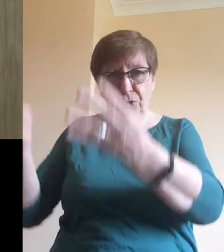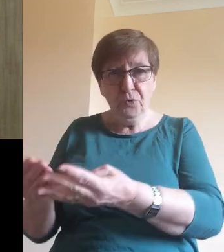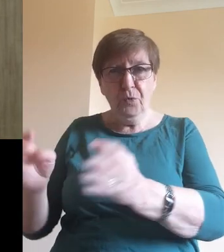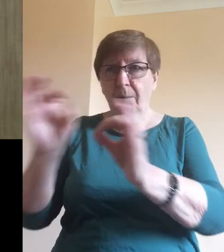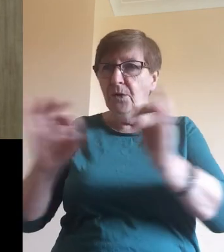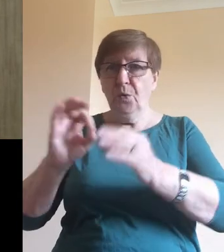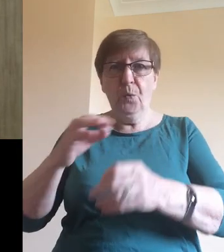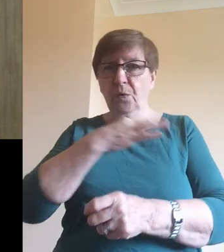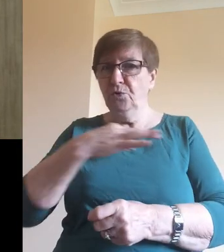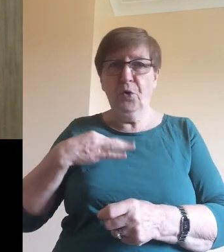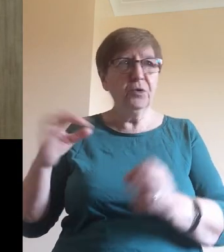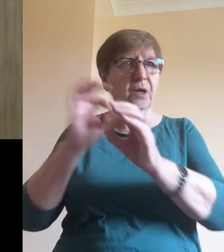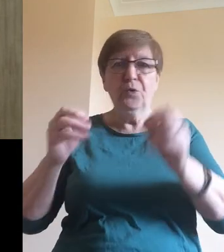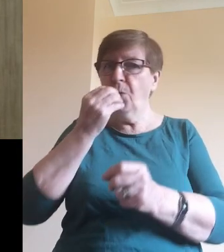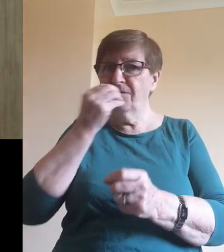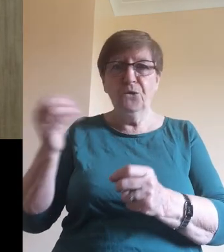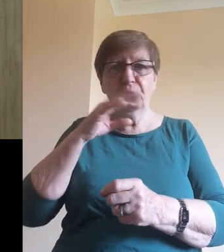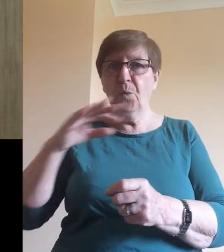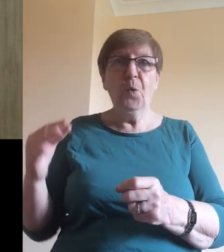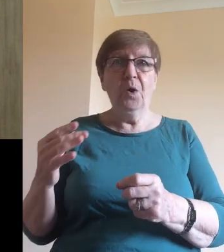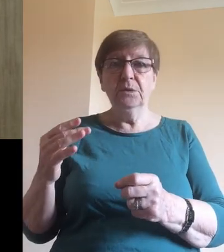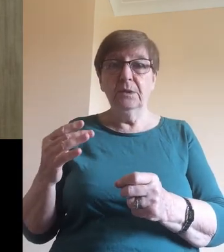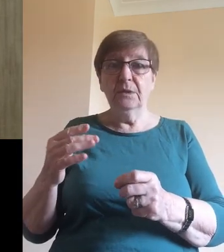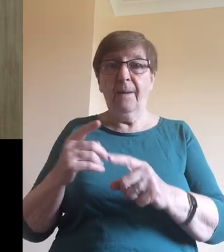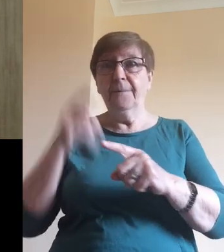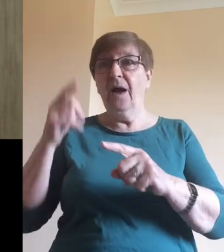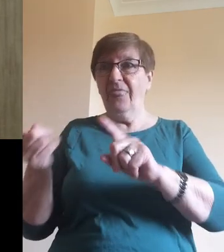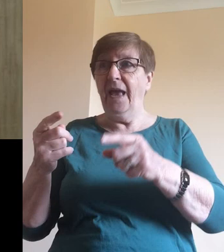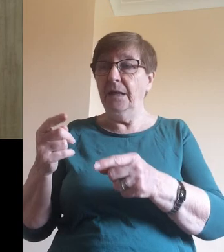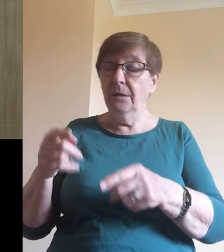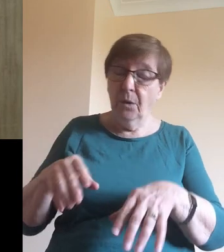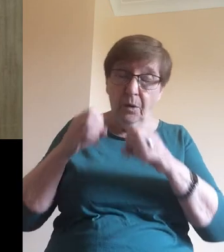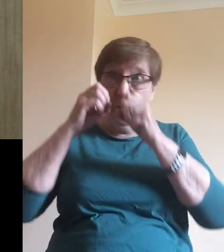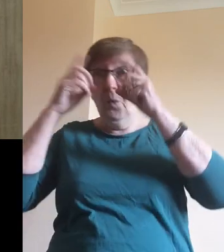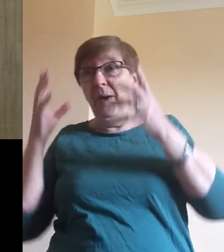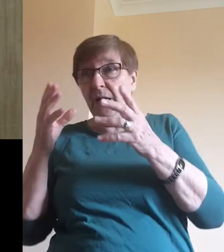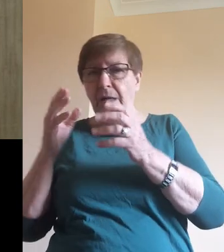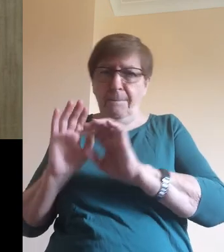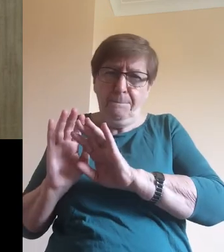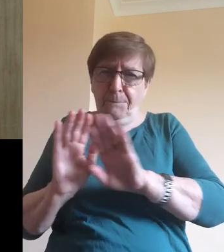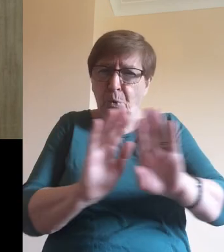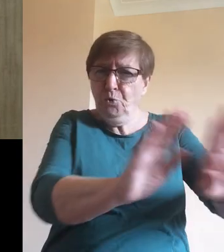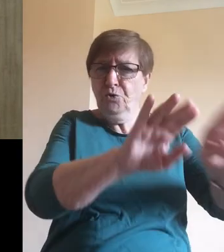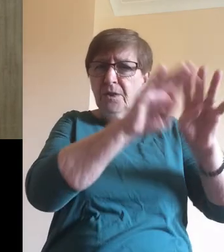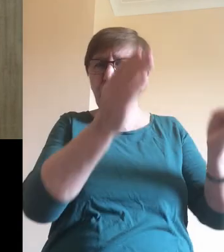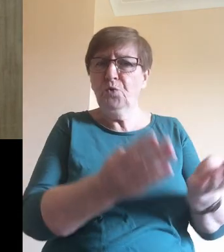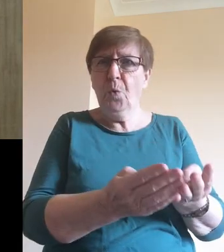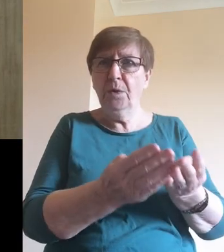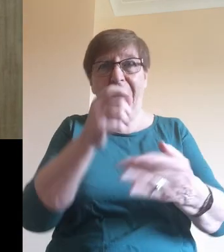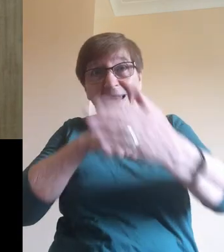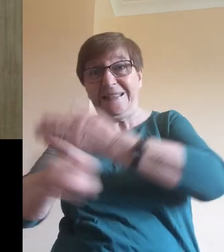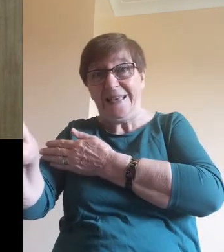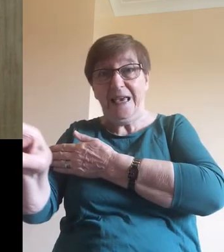no water for a couple of days, he somehow came to life and pushed away the stone from inside the tomb and then